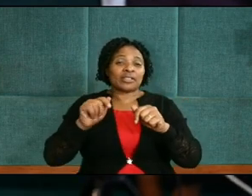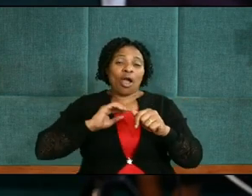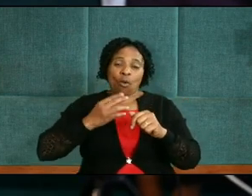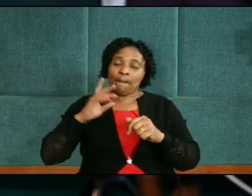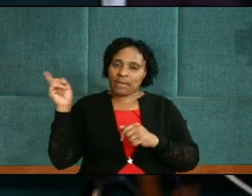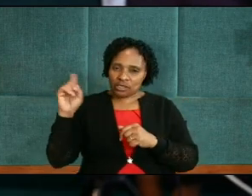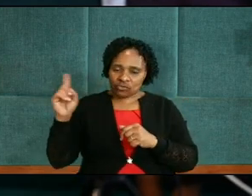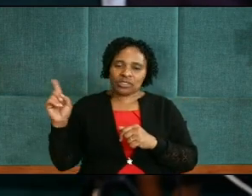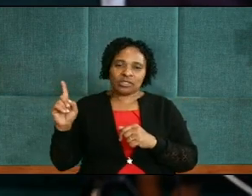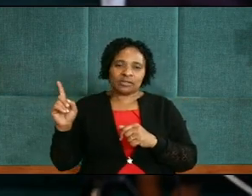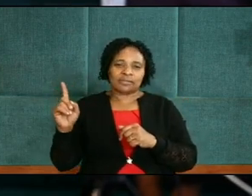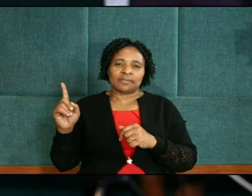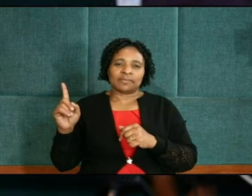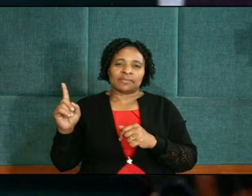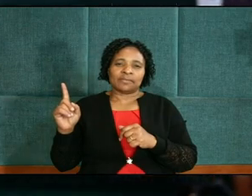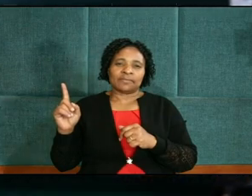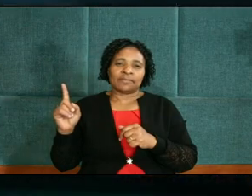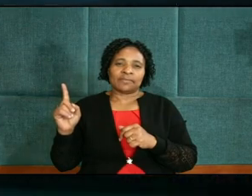kingdom.